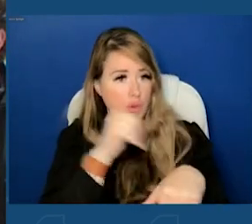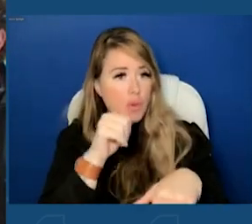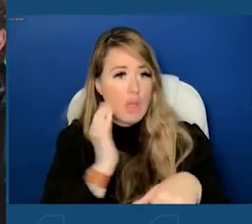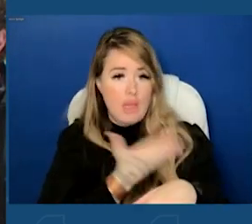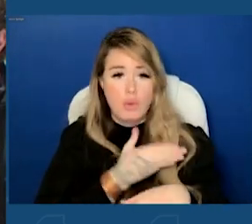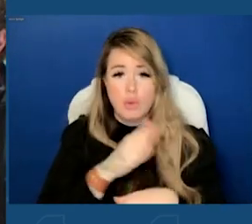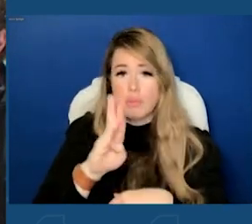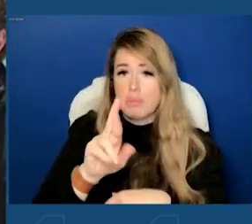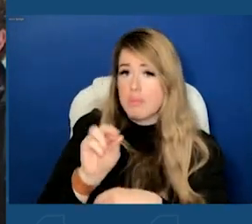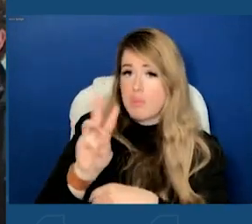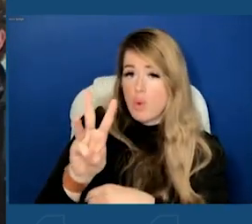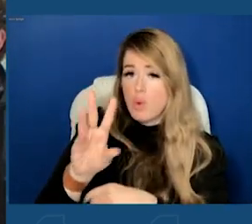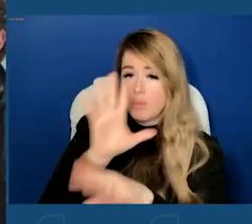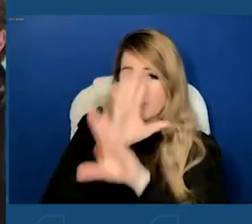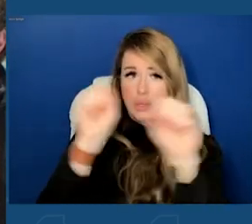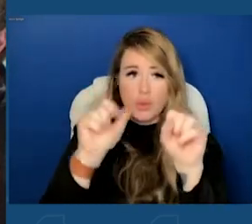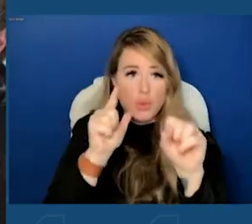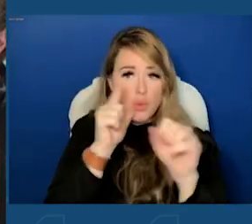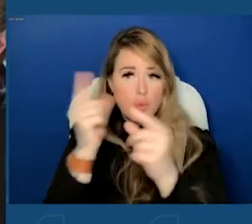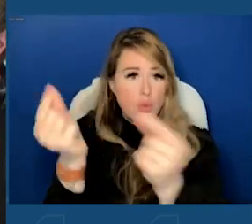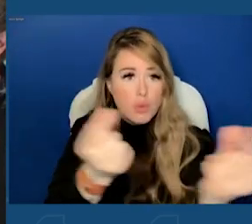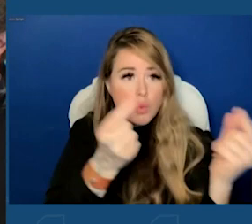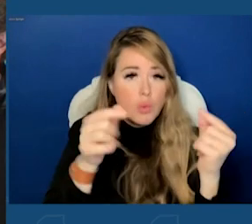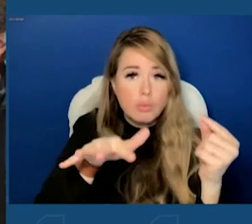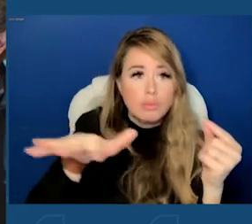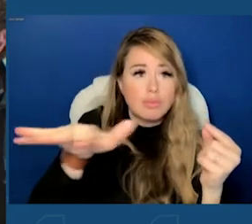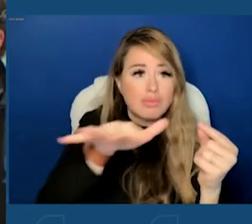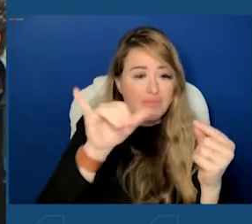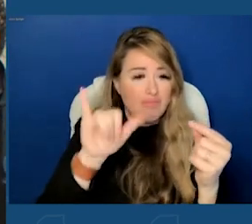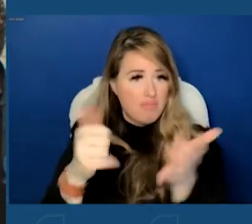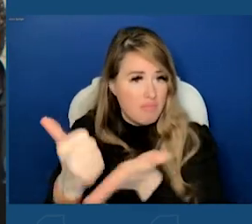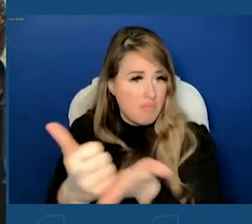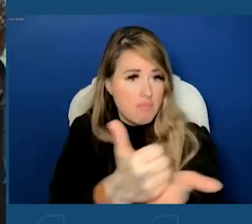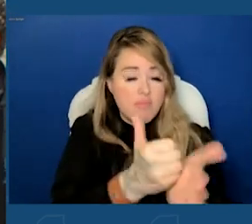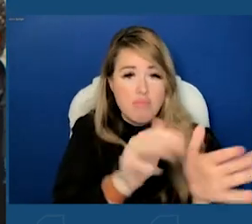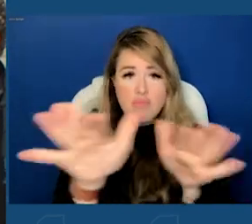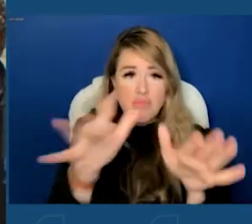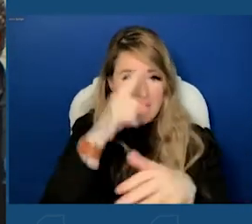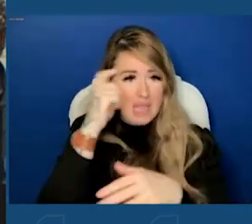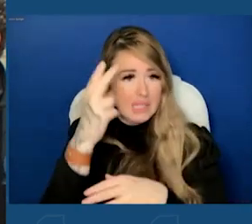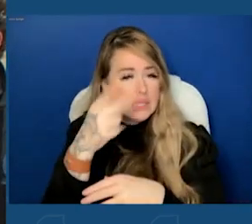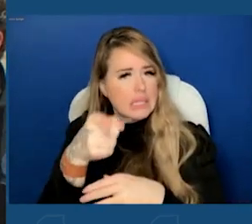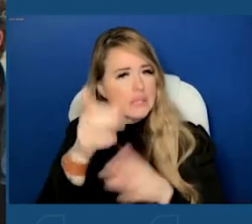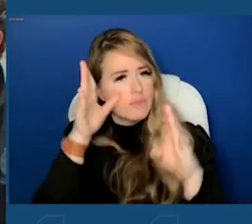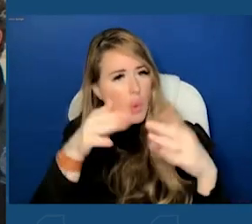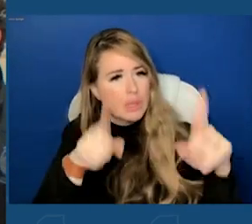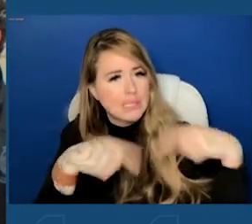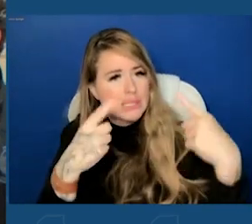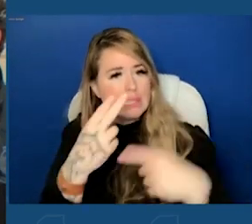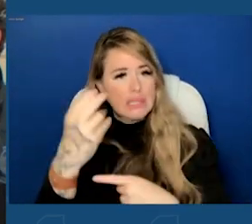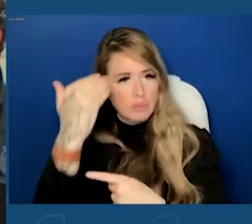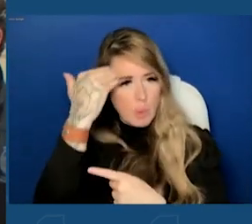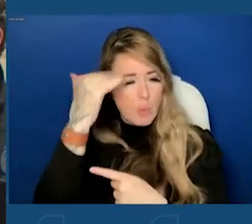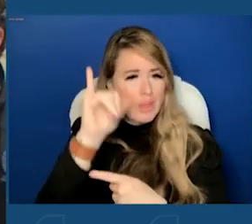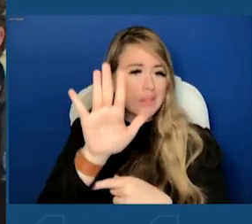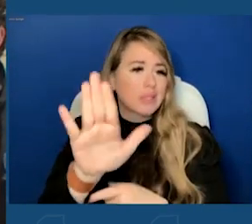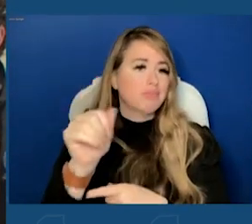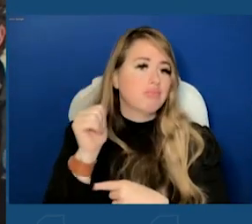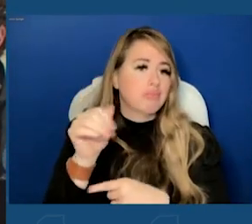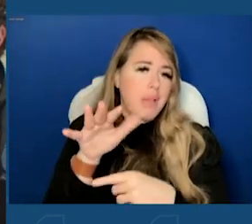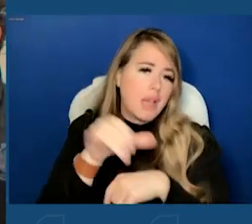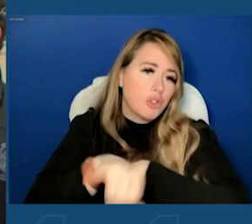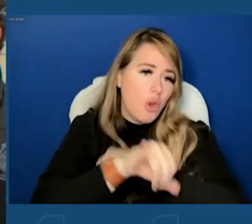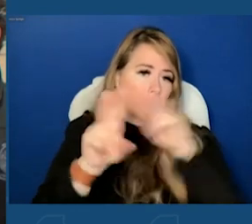has been running around the borough but has been focused because he knows this was his backyard, or is his